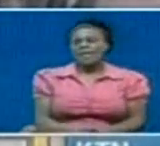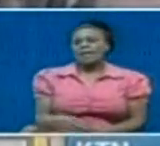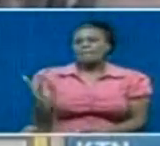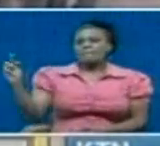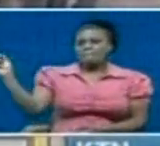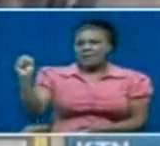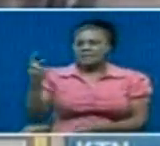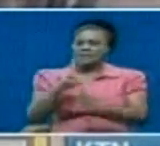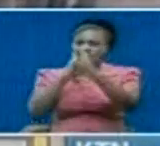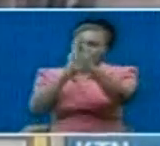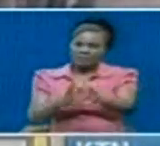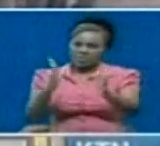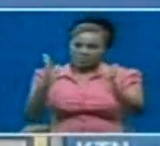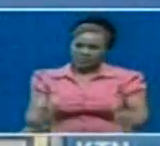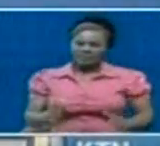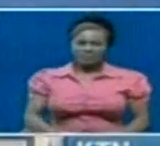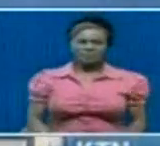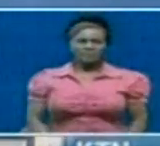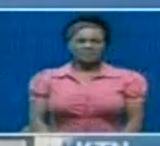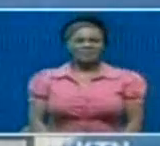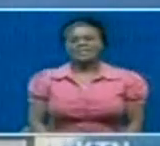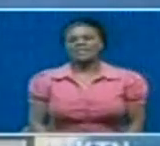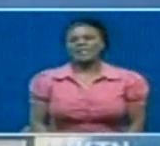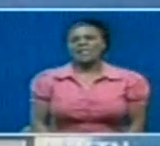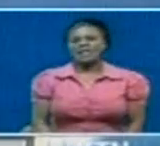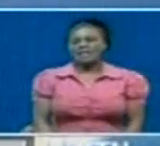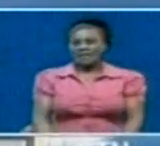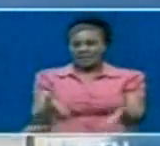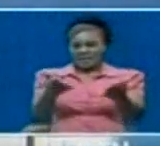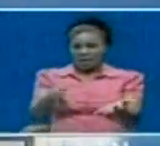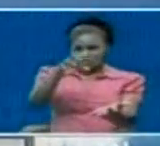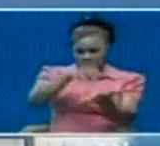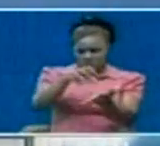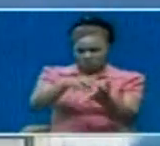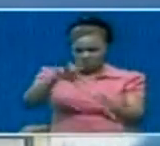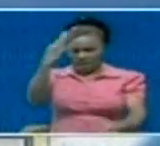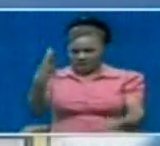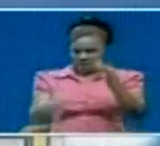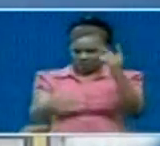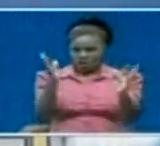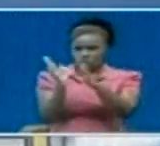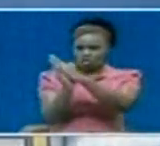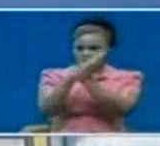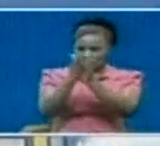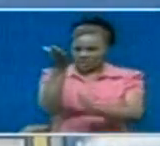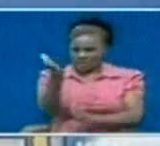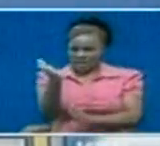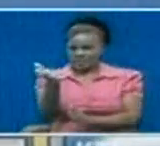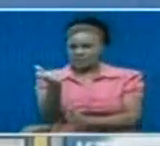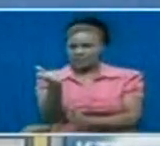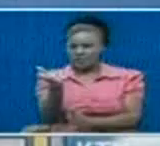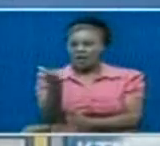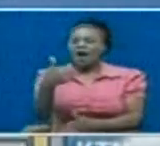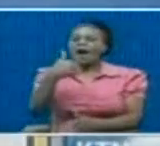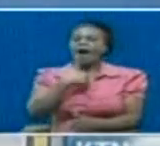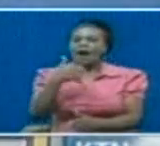Masikandia, KTN Prime. All right, let's do a situation analysis on that particular story by Masikandia. In studio,